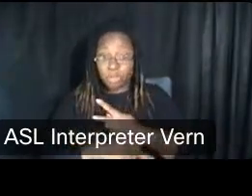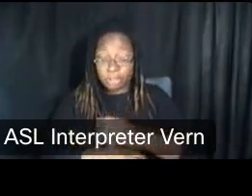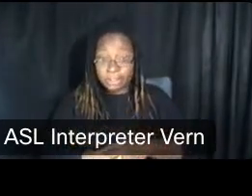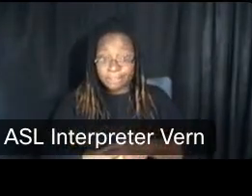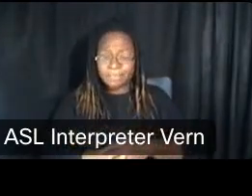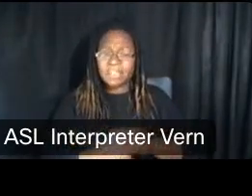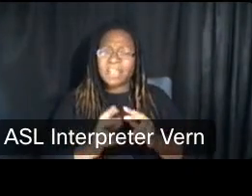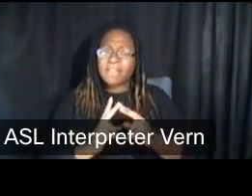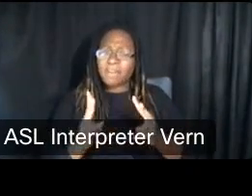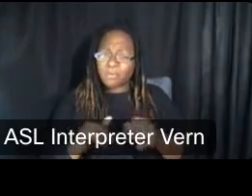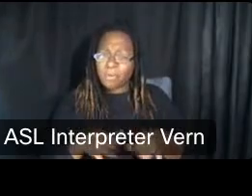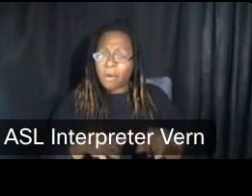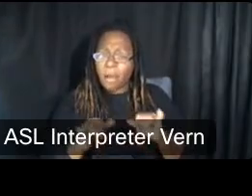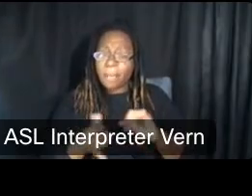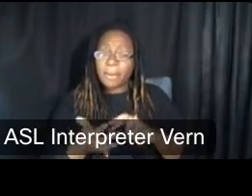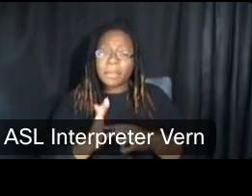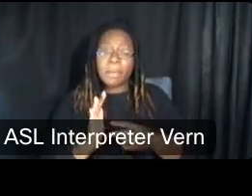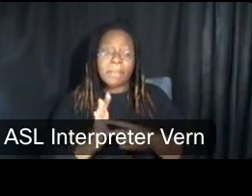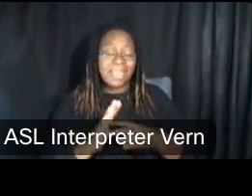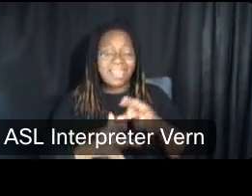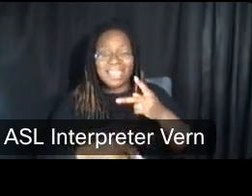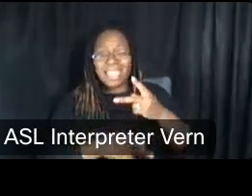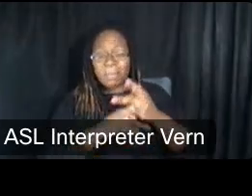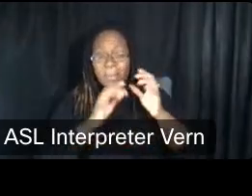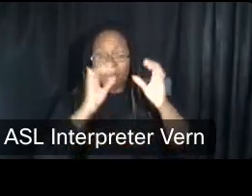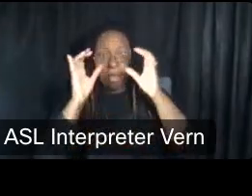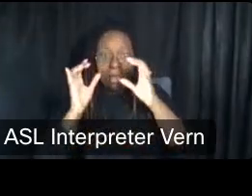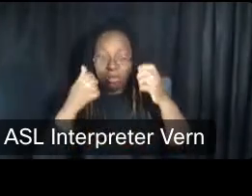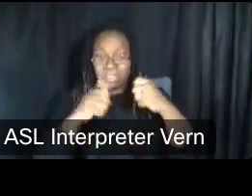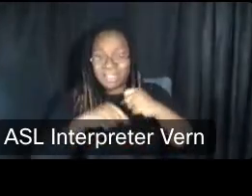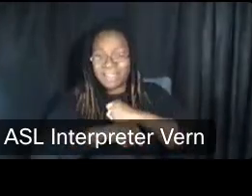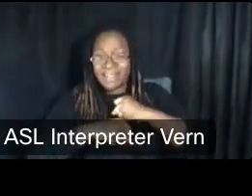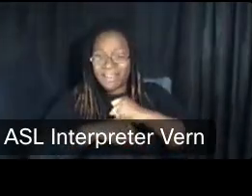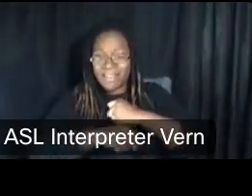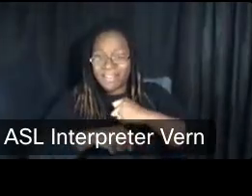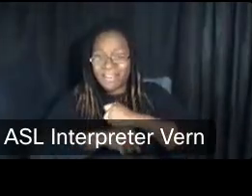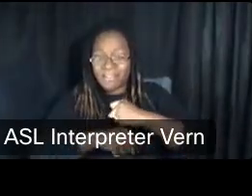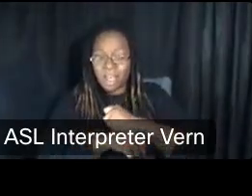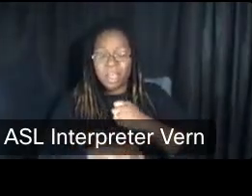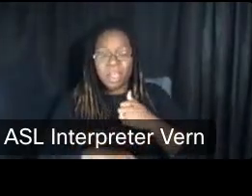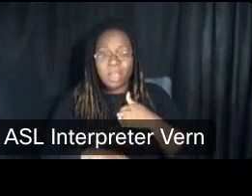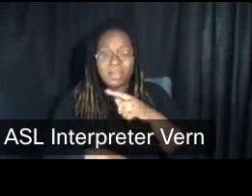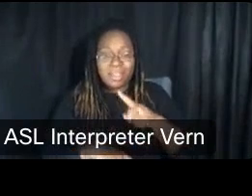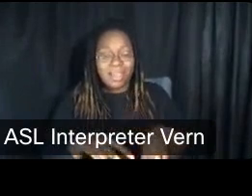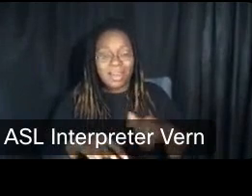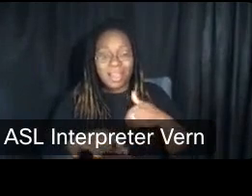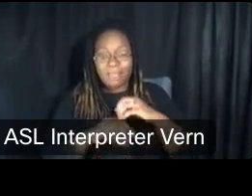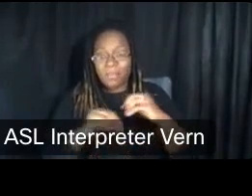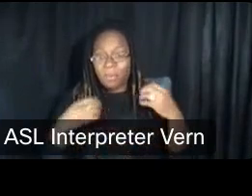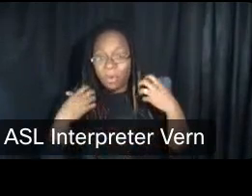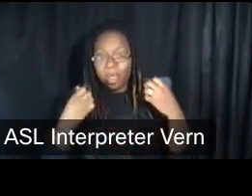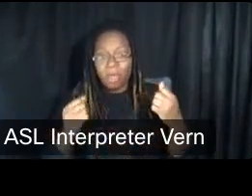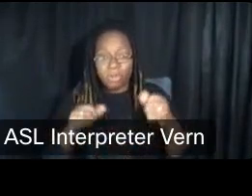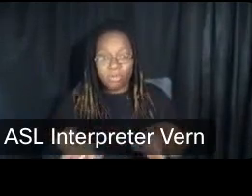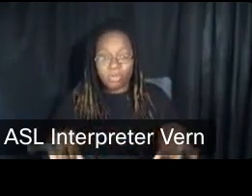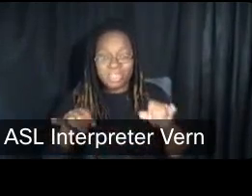is keeping someone up all night fighting, interrupting their ability to have any kind of healthy routine around things